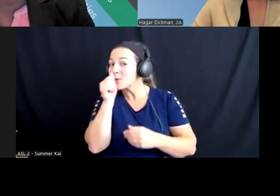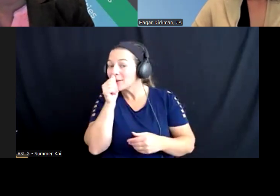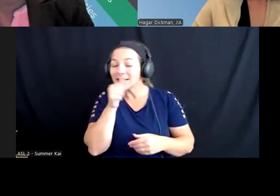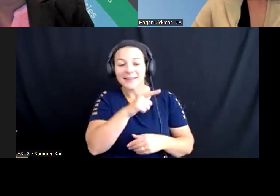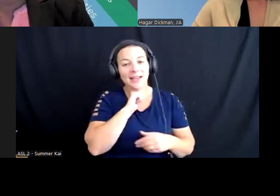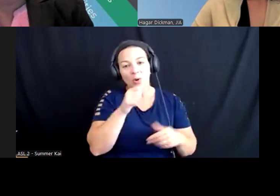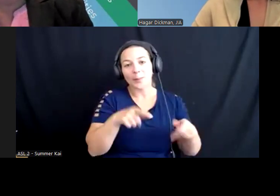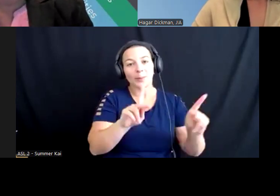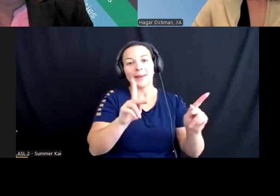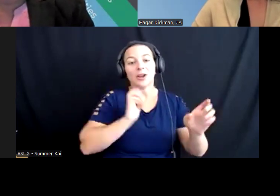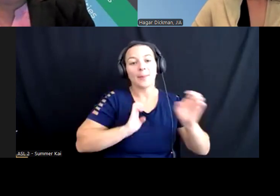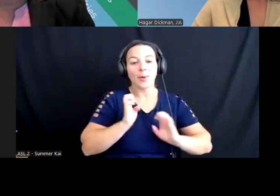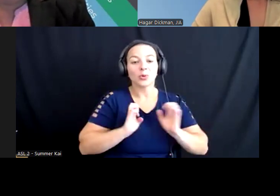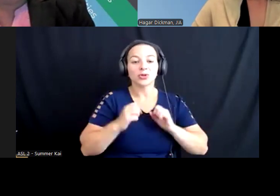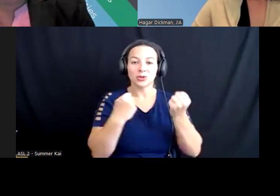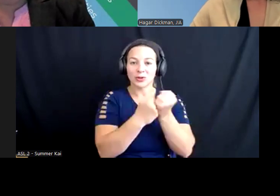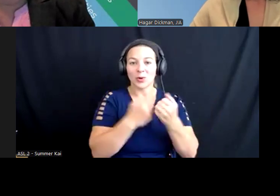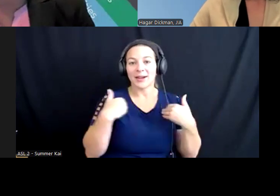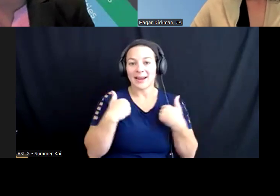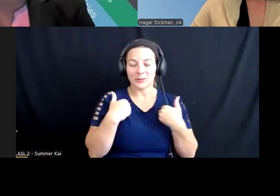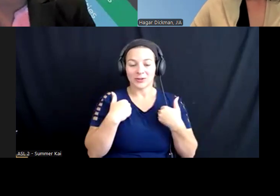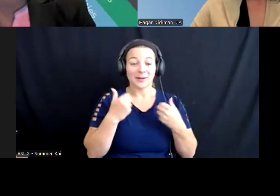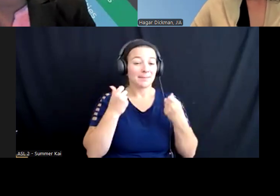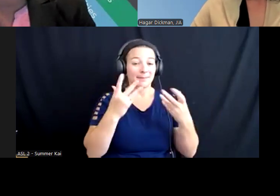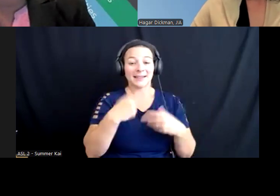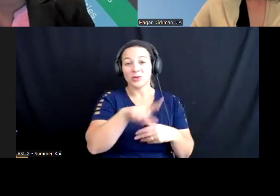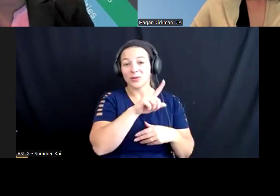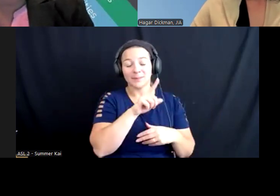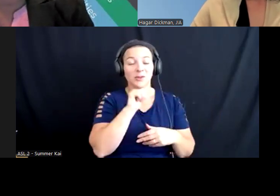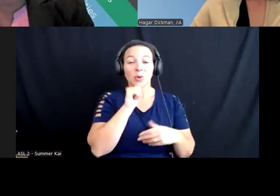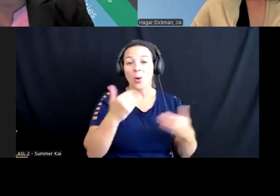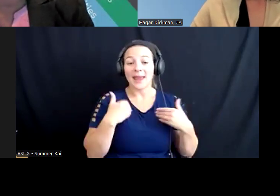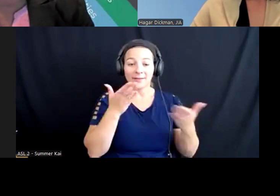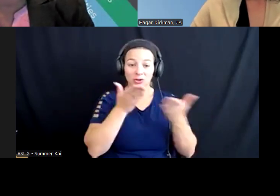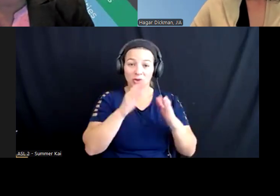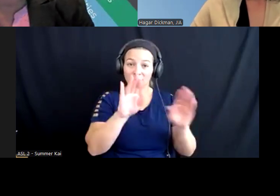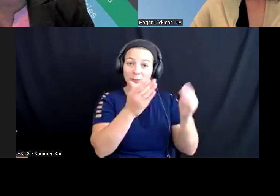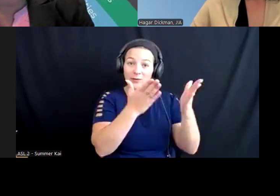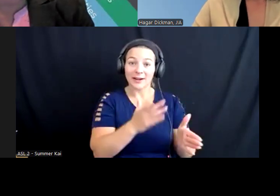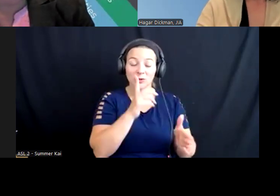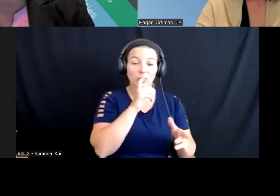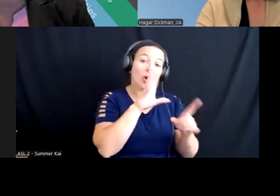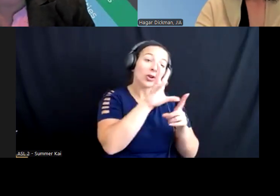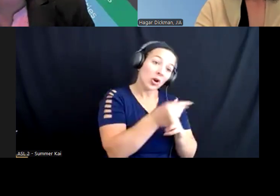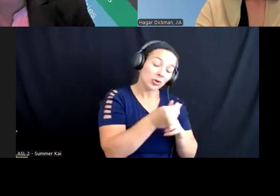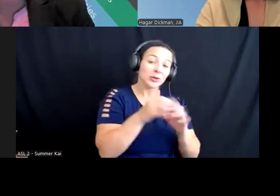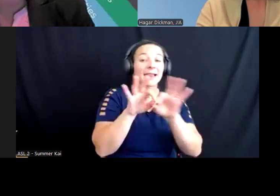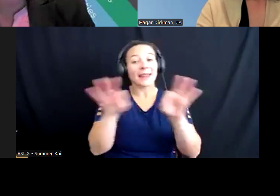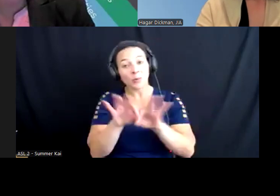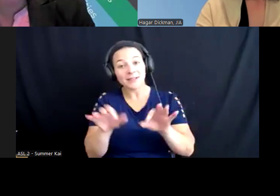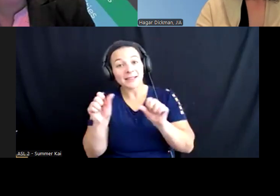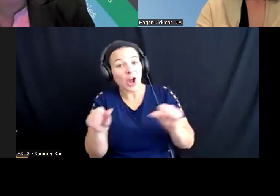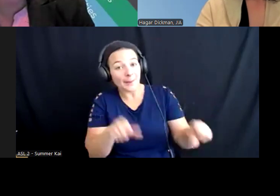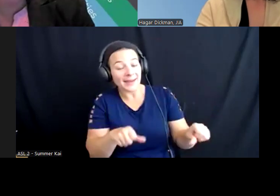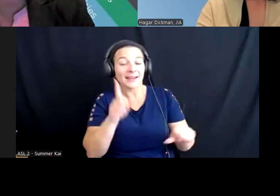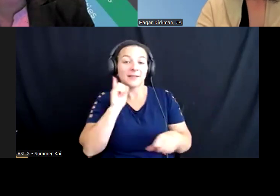emotional support animals. Many also do not have service providers who are culturally and linguistically competent to meet the needs